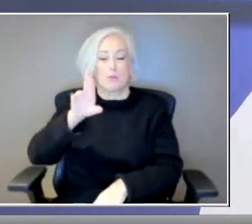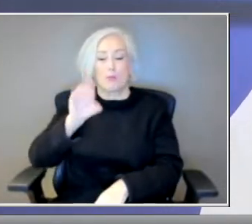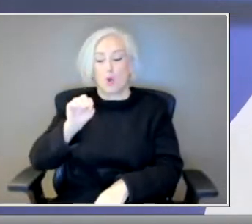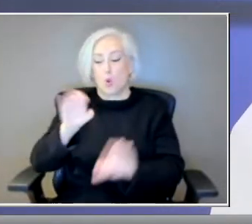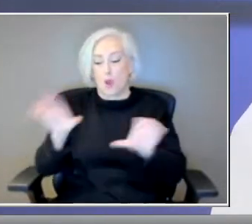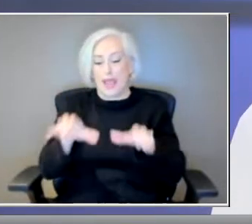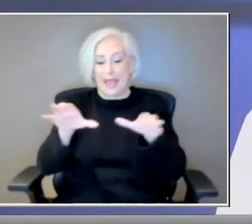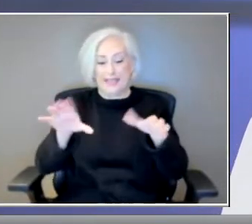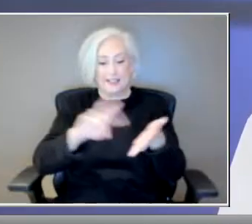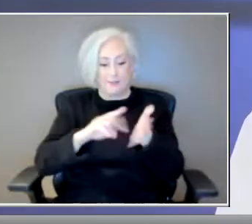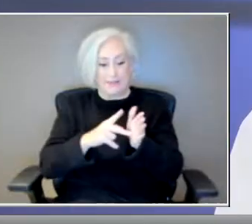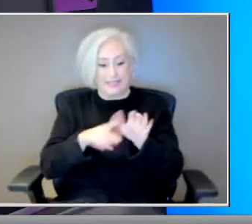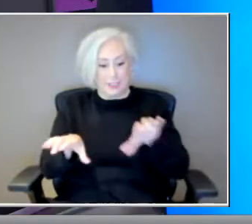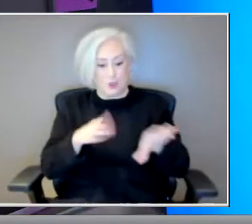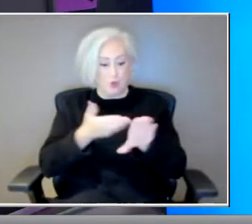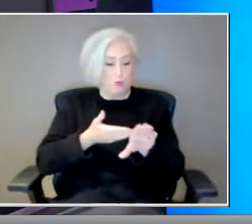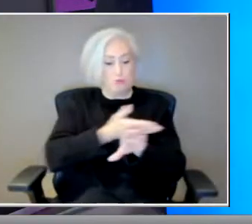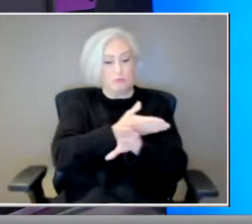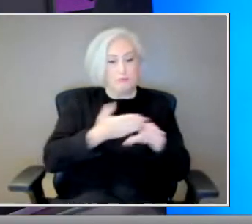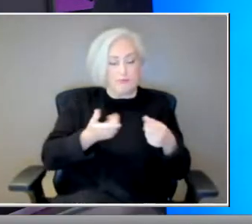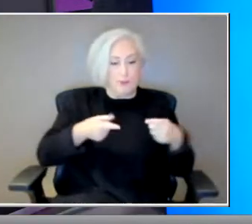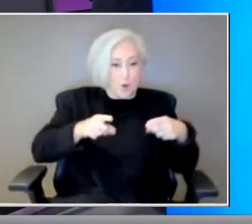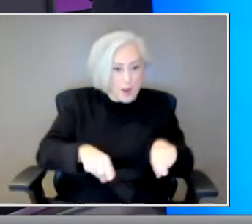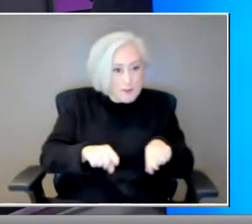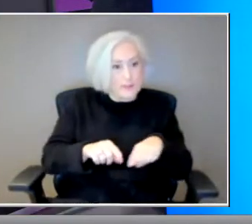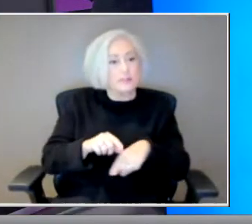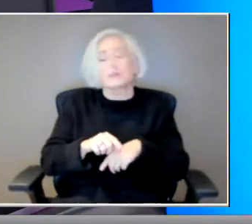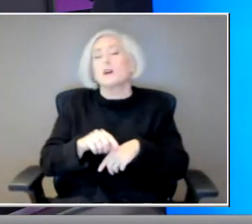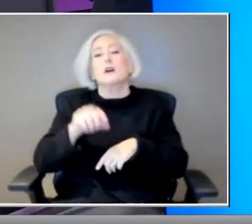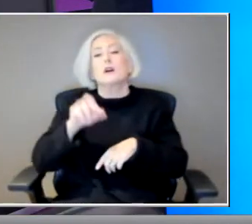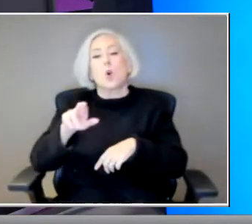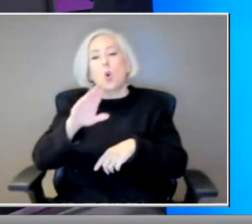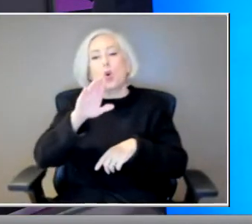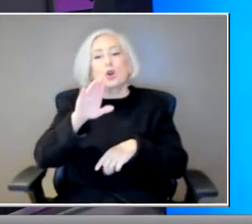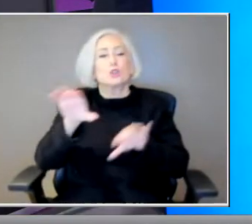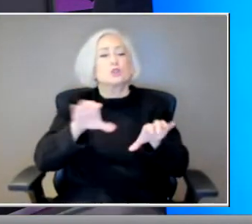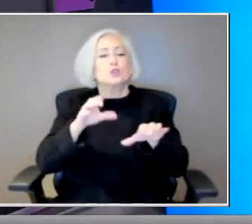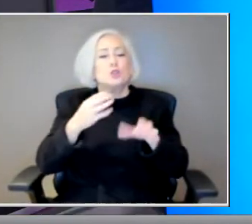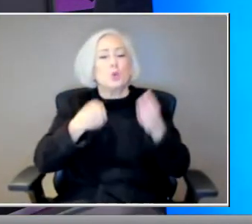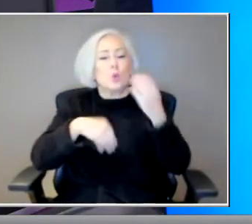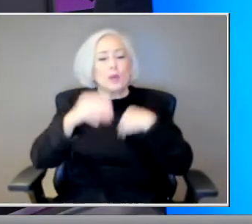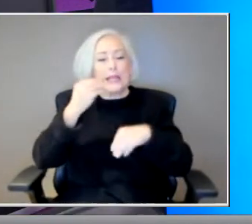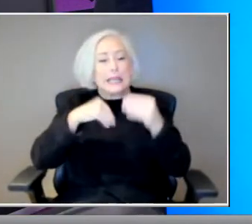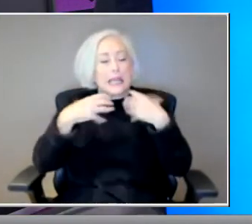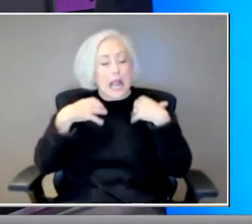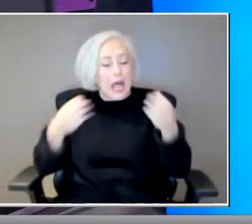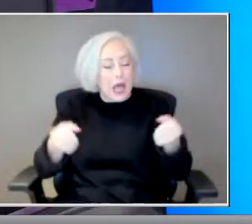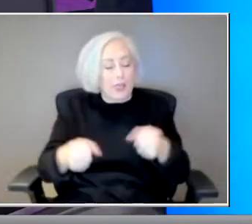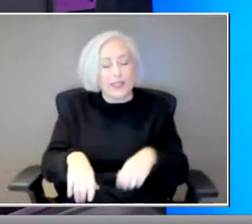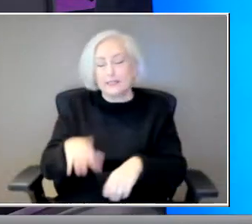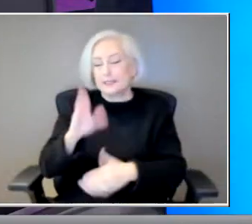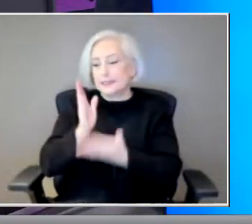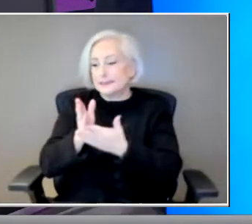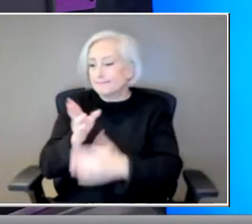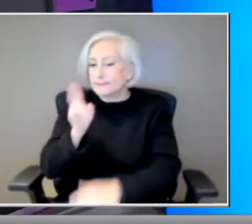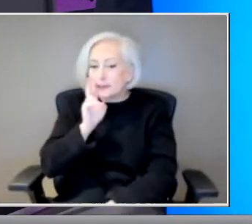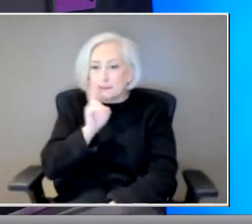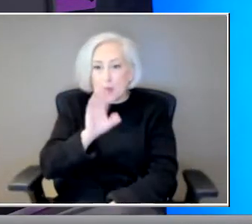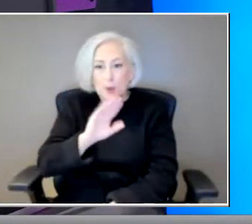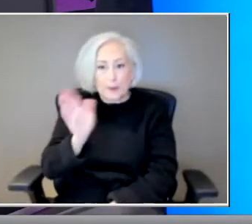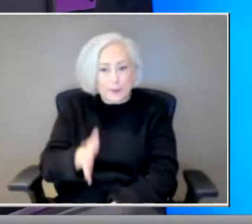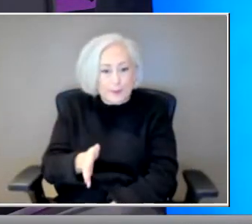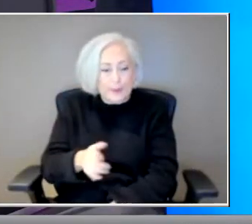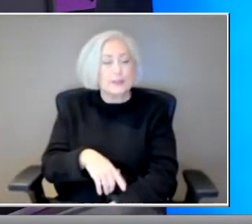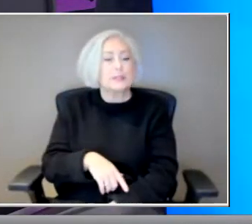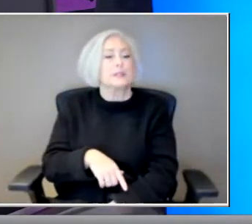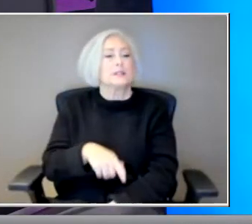things are important. Yeah, I never smoked, so that's one thing I did have on my side. But, it was hereditary through my family.